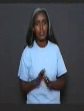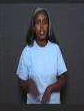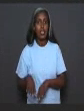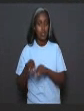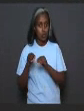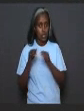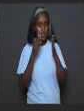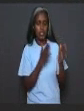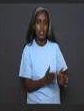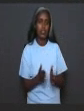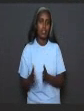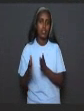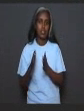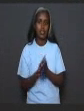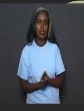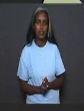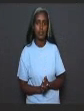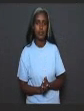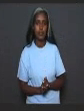Students, let's get ready.